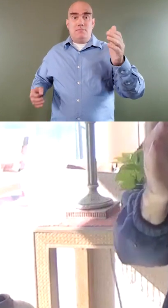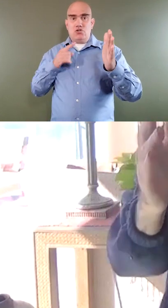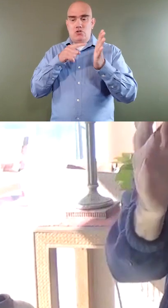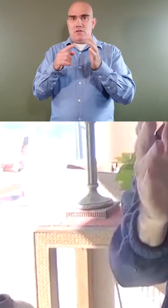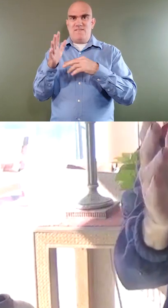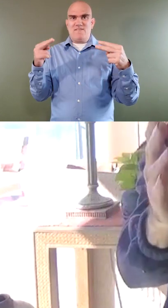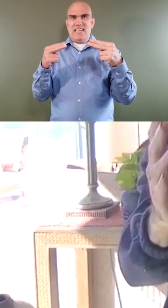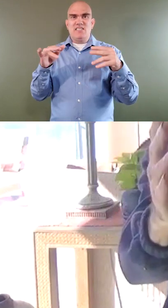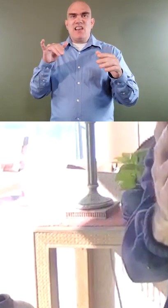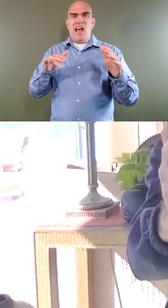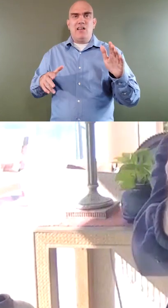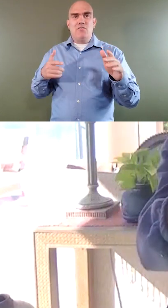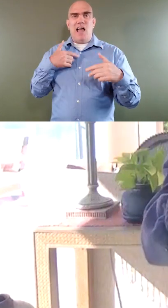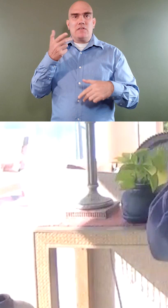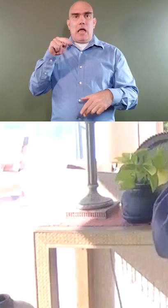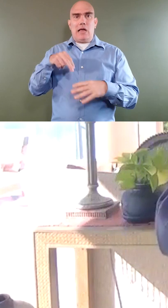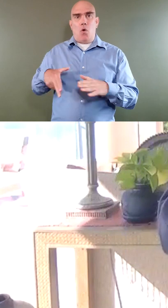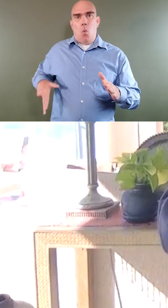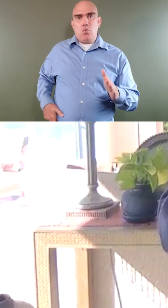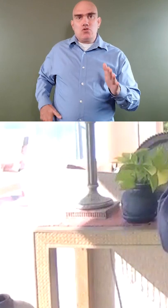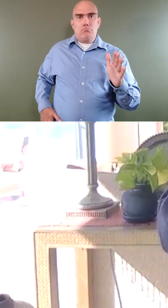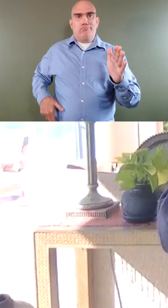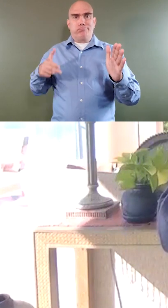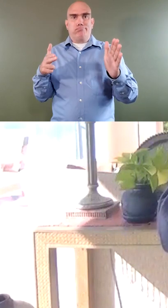It's as if you're pulling a gun out of a holster